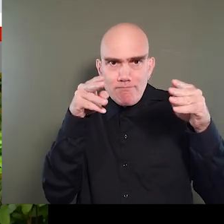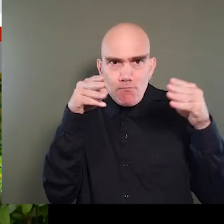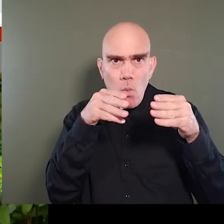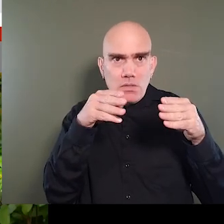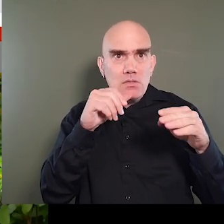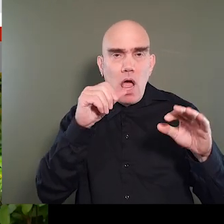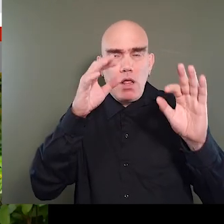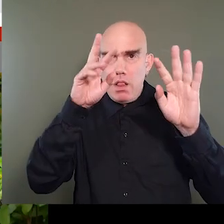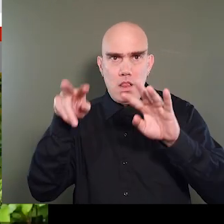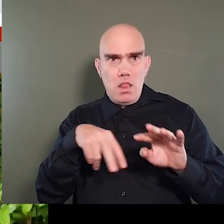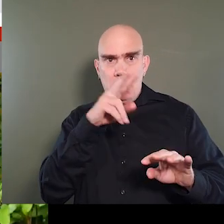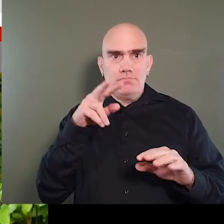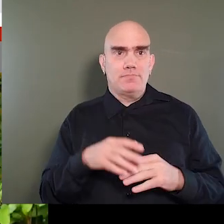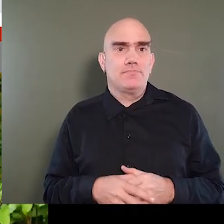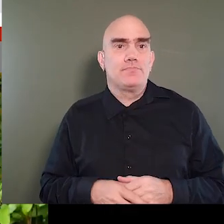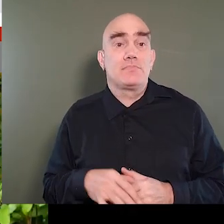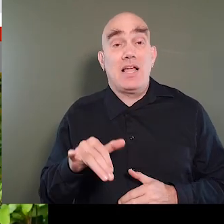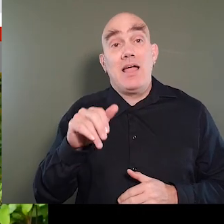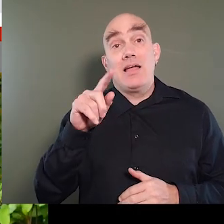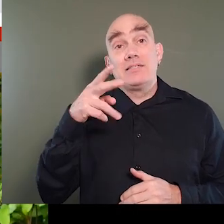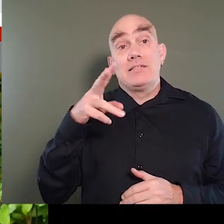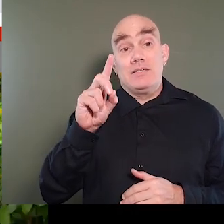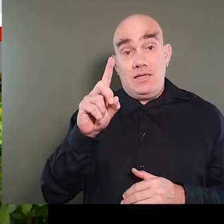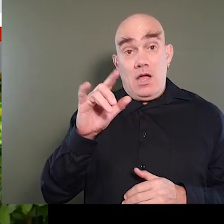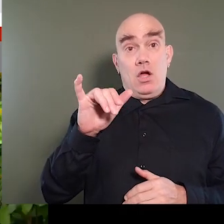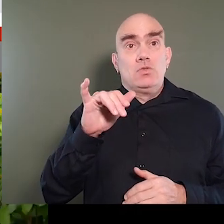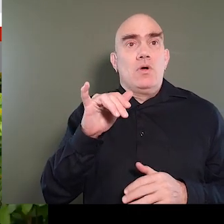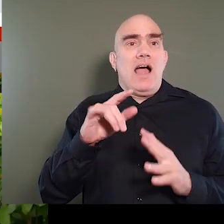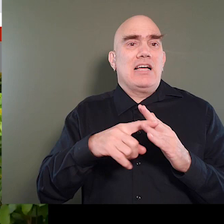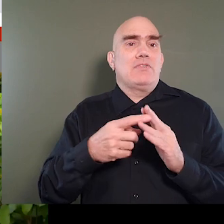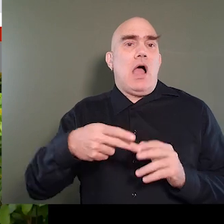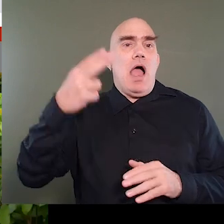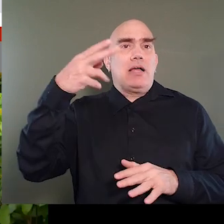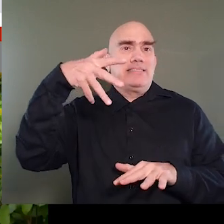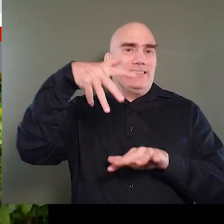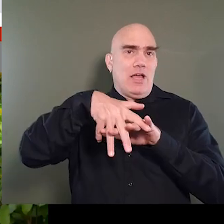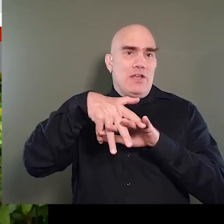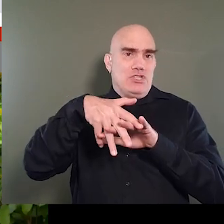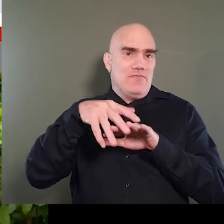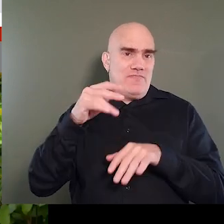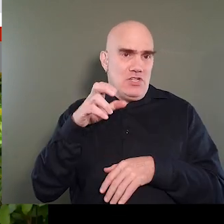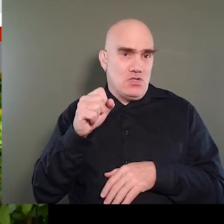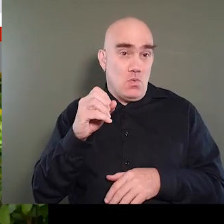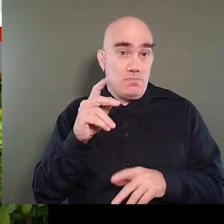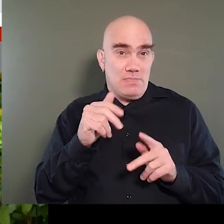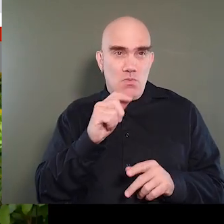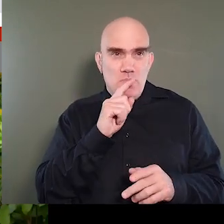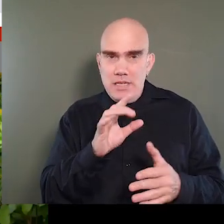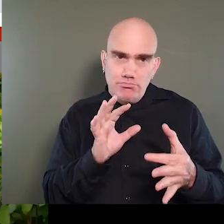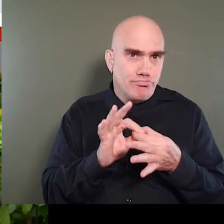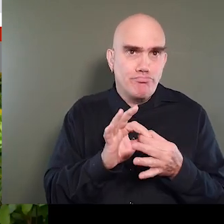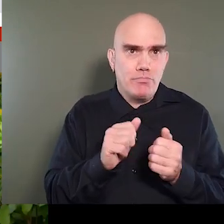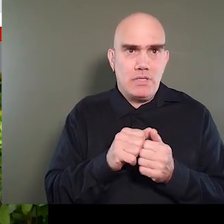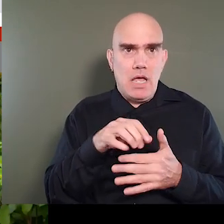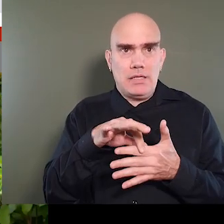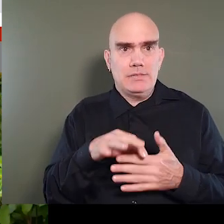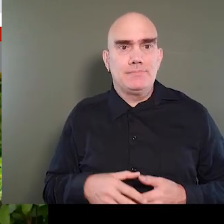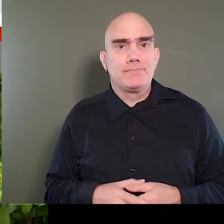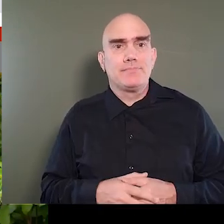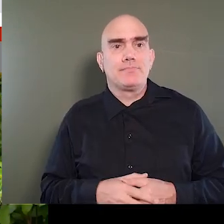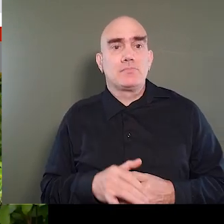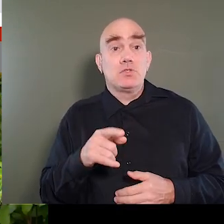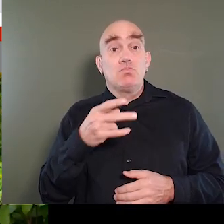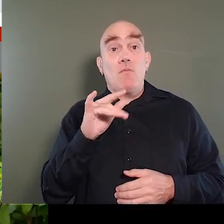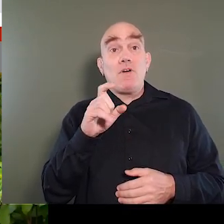at. The ADHD-friendly profile also activates the high saturation feature so that the user can really get in tune with the content. This